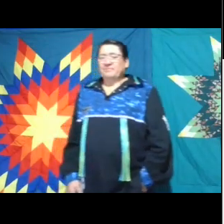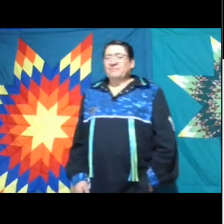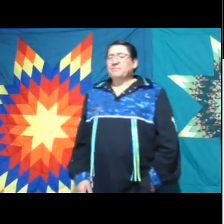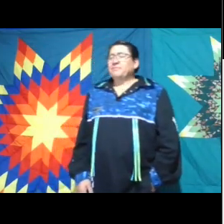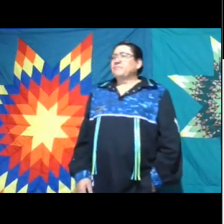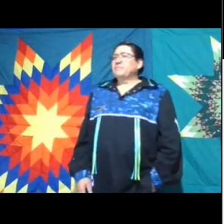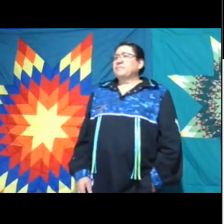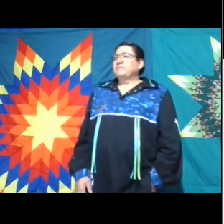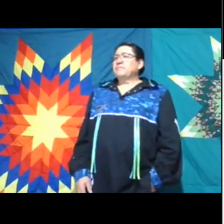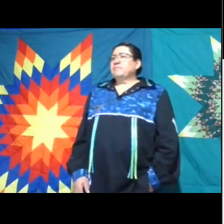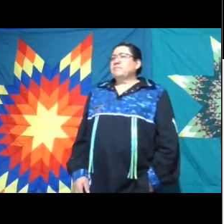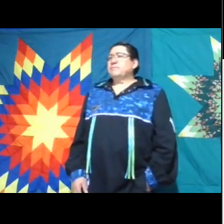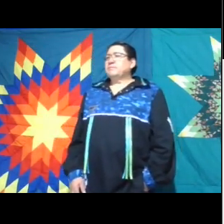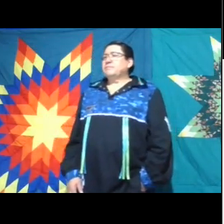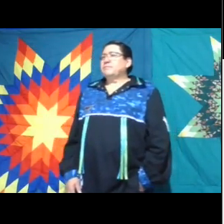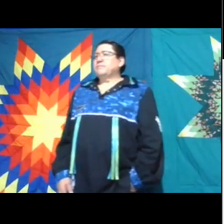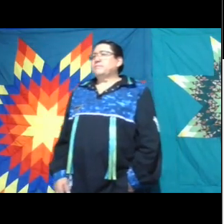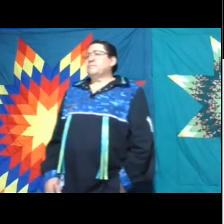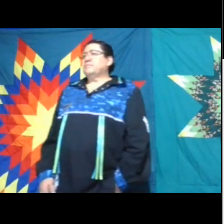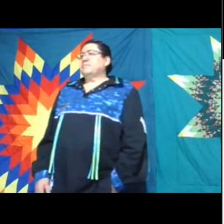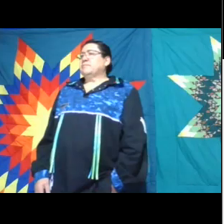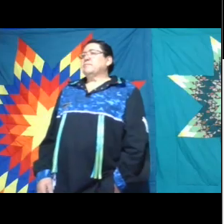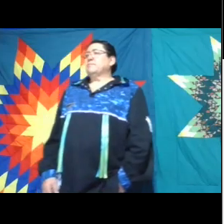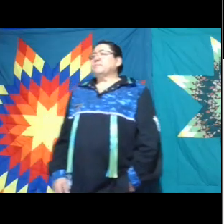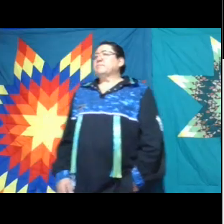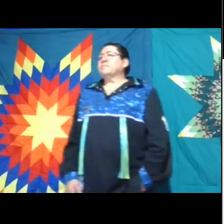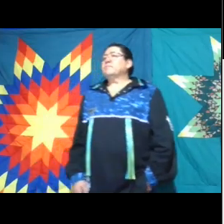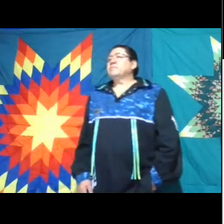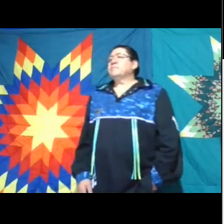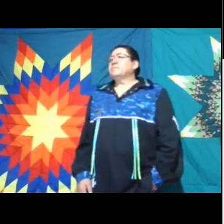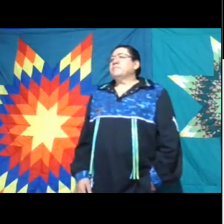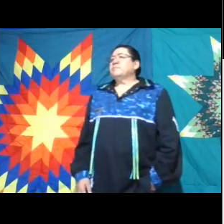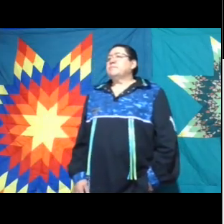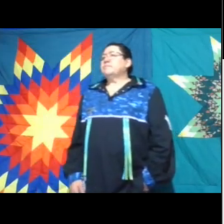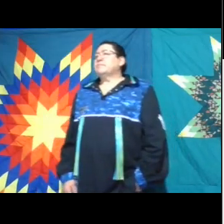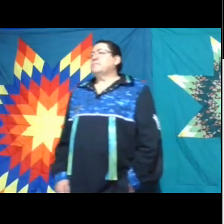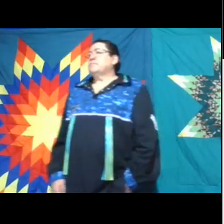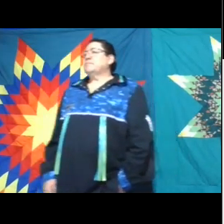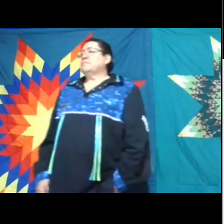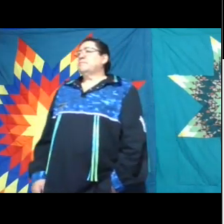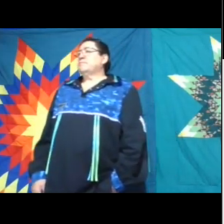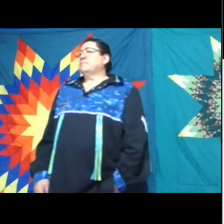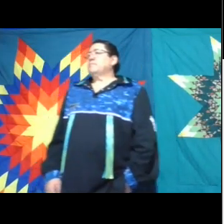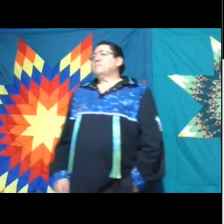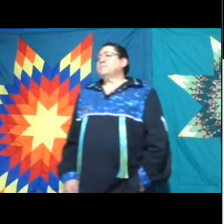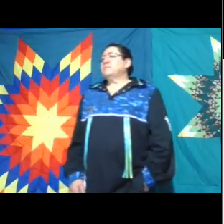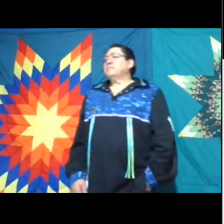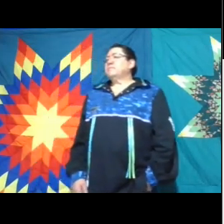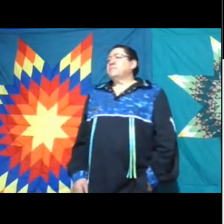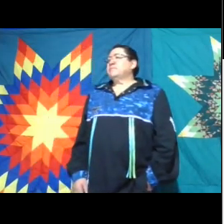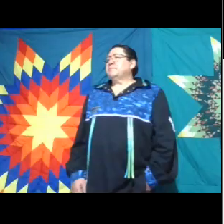presentation that Brad's done for us, so all available on demand on the Eco Canada website, www.eco.ca. You can